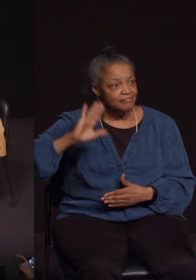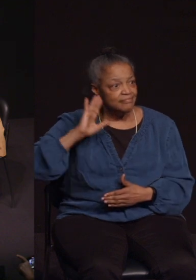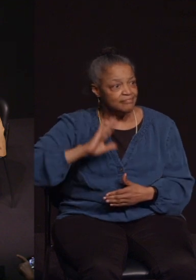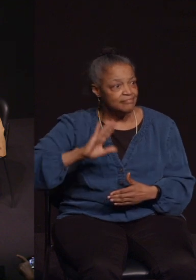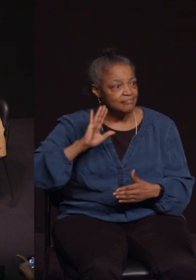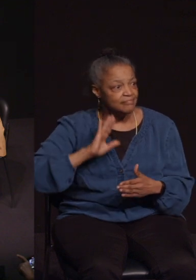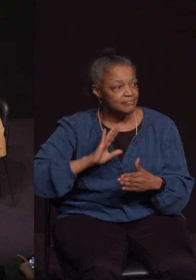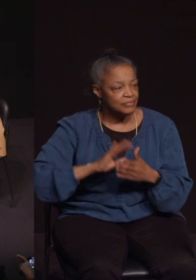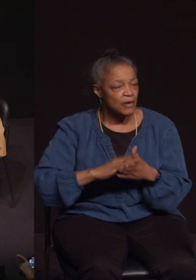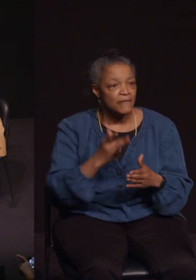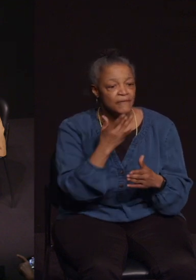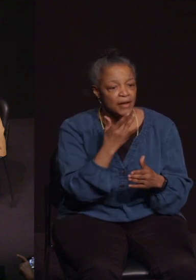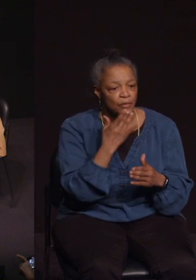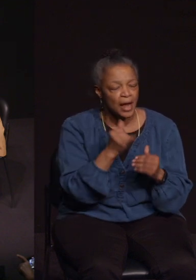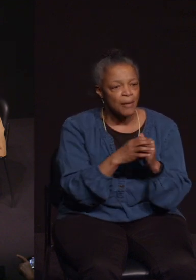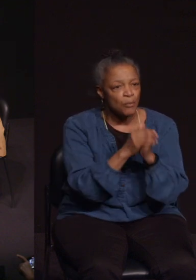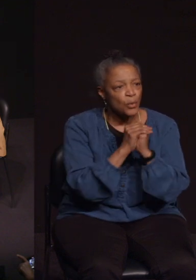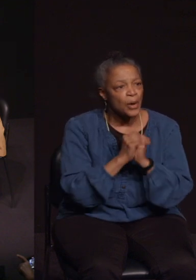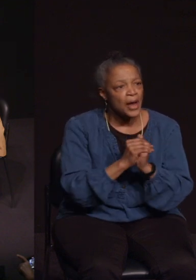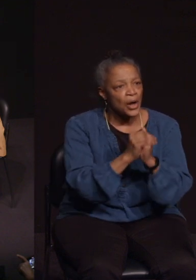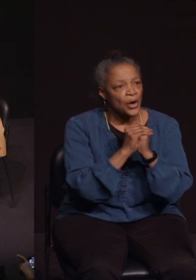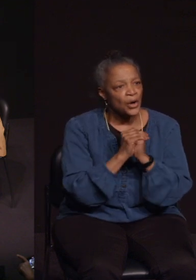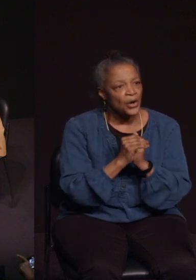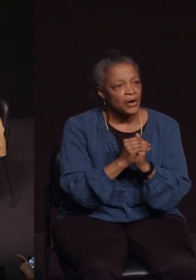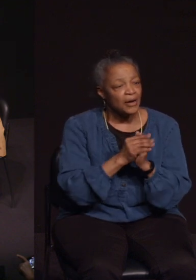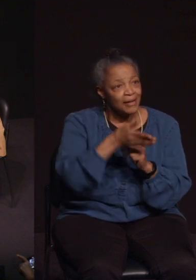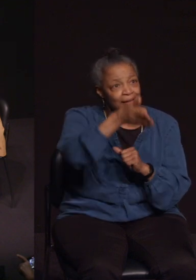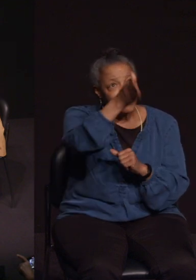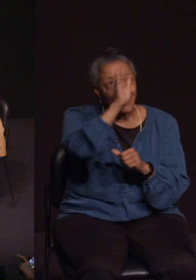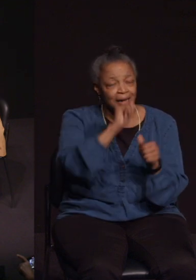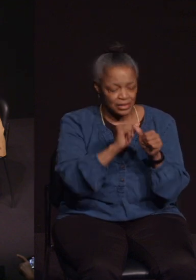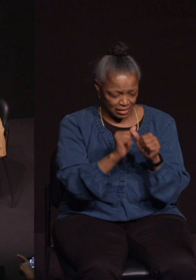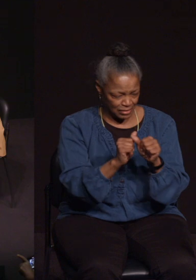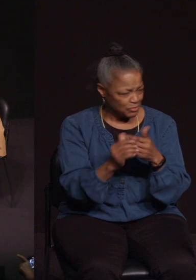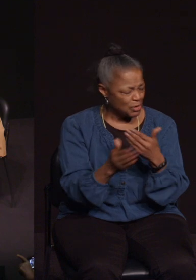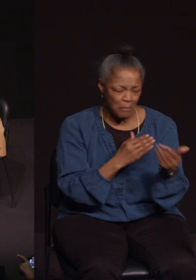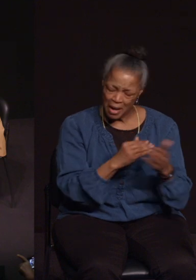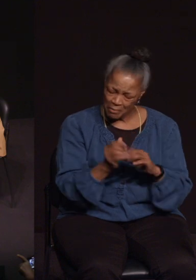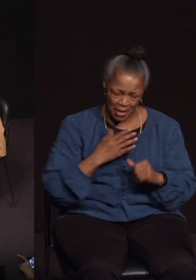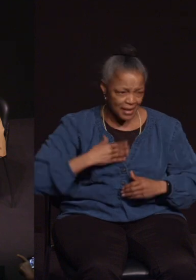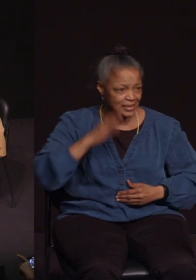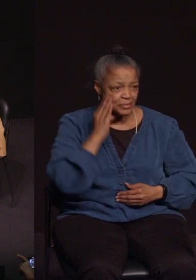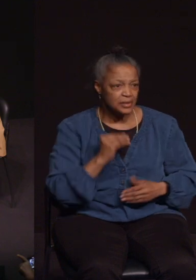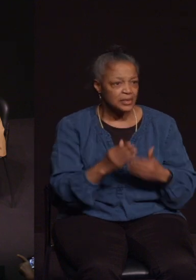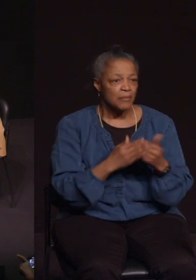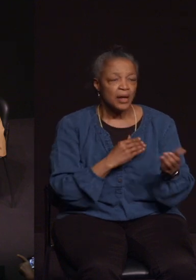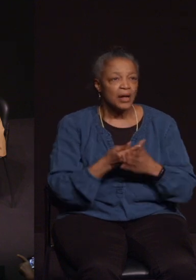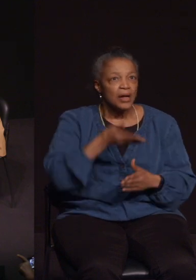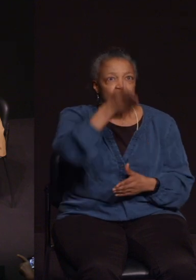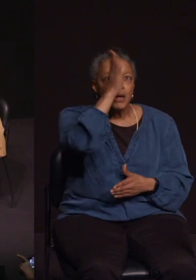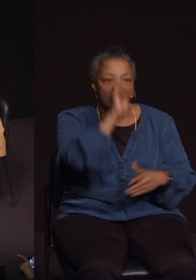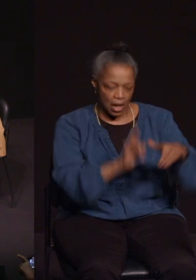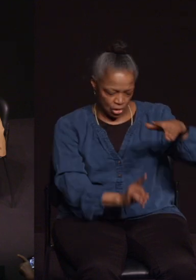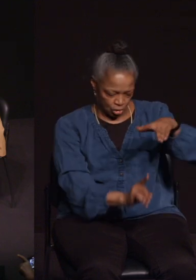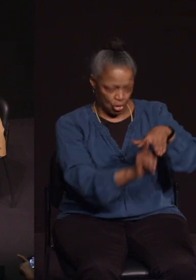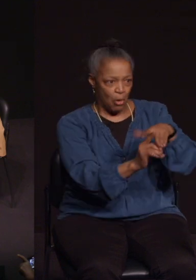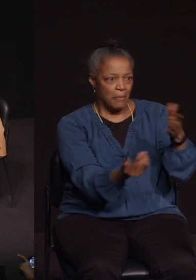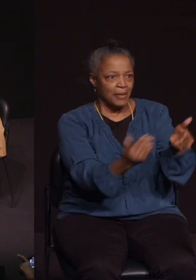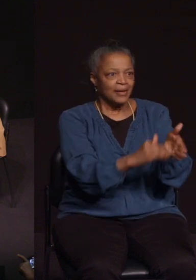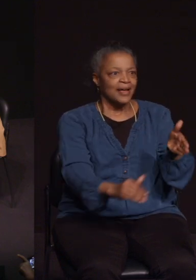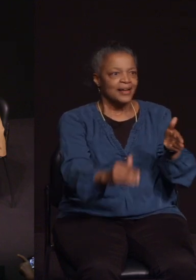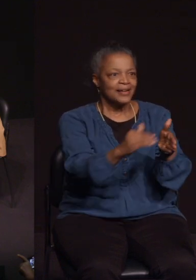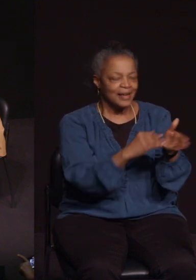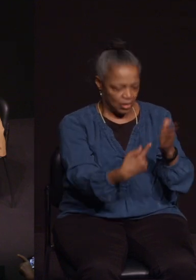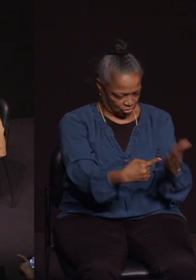fair. And God has continued, no matter what I've been through, he's continued to show up over and over